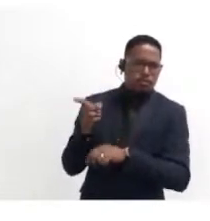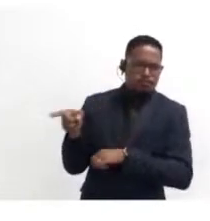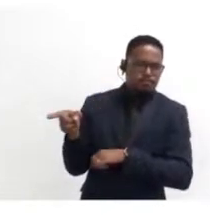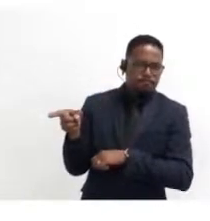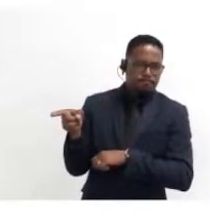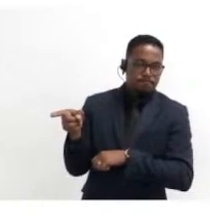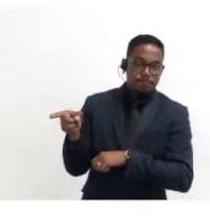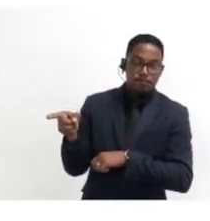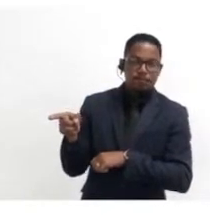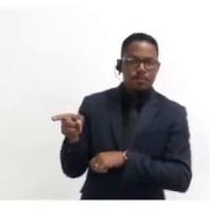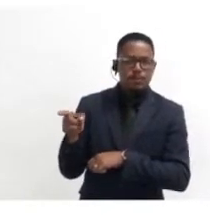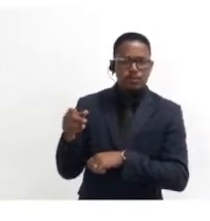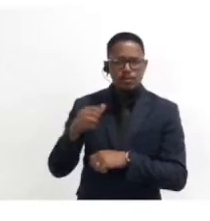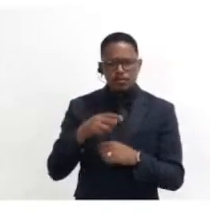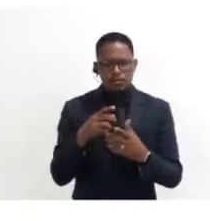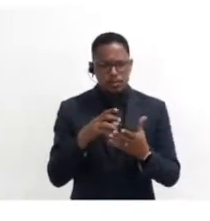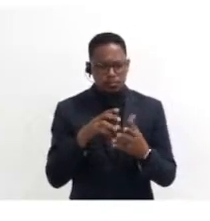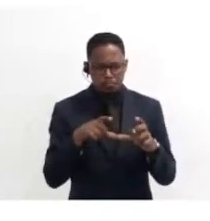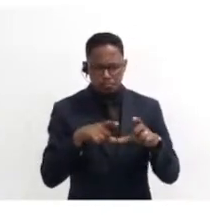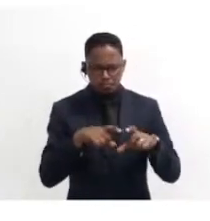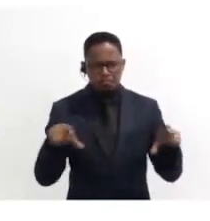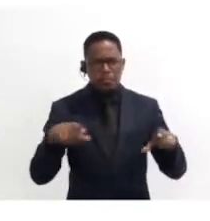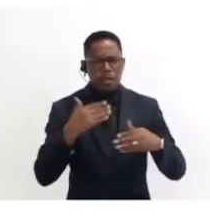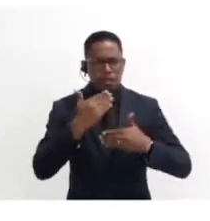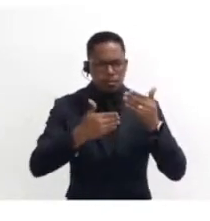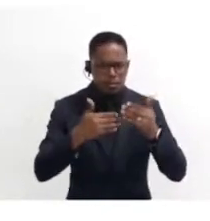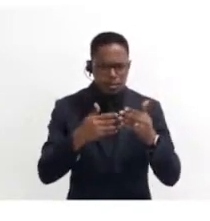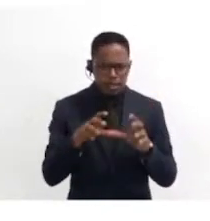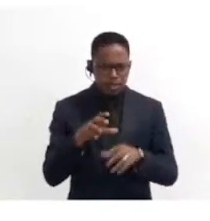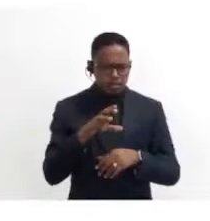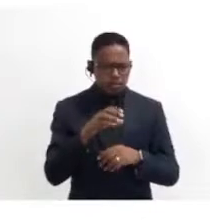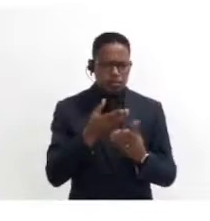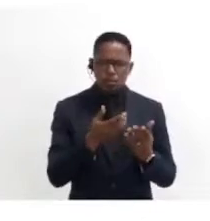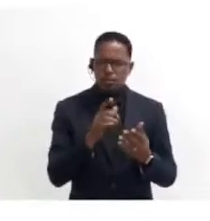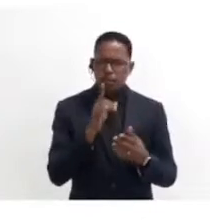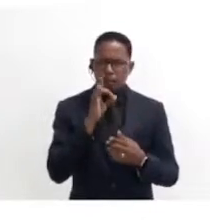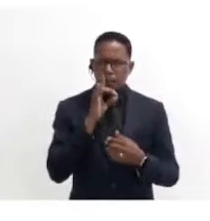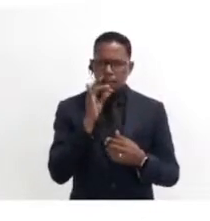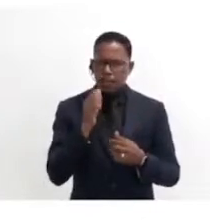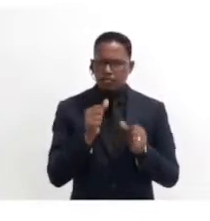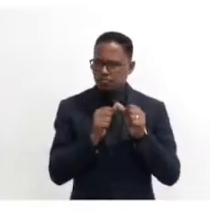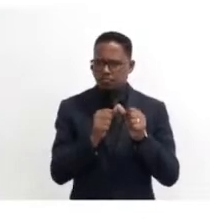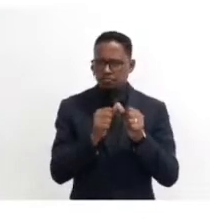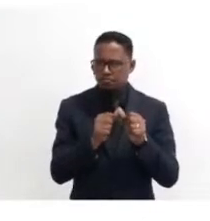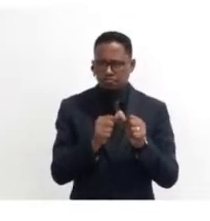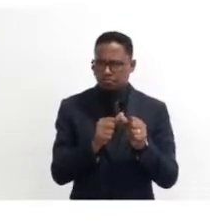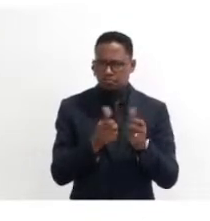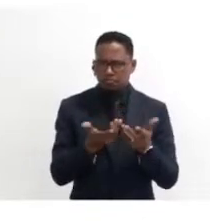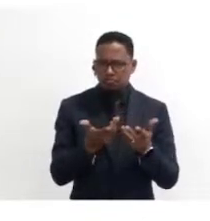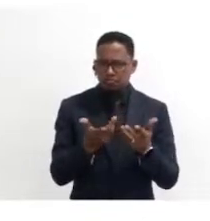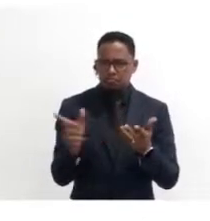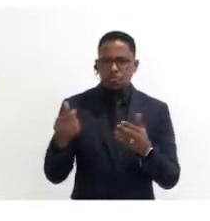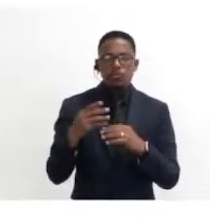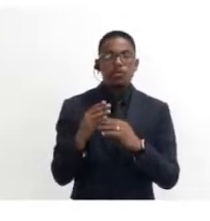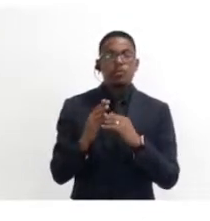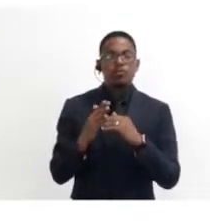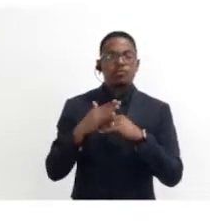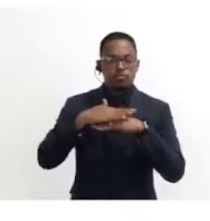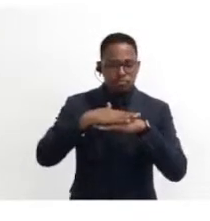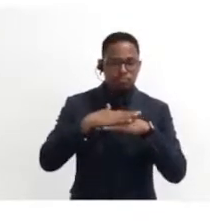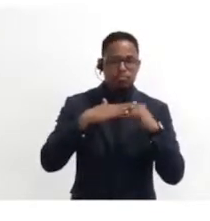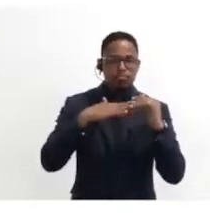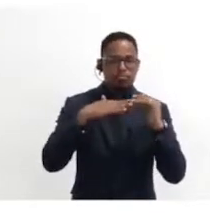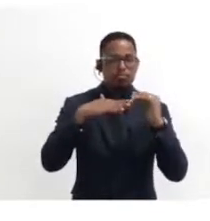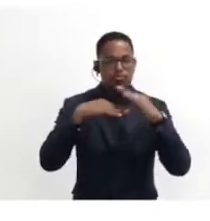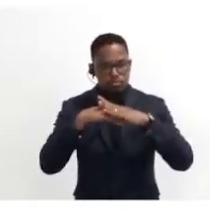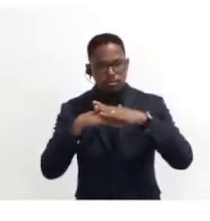through it in detail, but it's the same kind of thought process as I showed before for RDL, where you're creating a seed layer, and